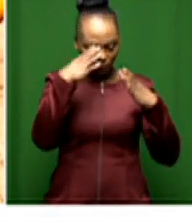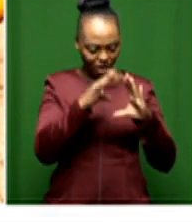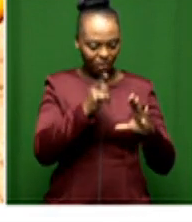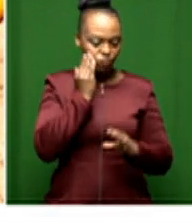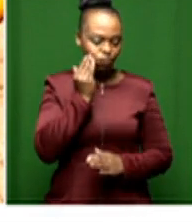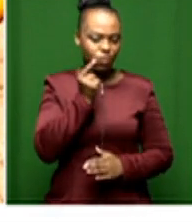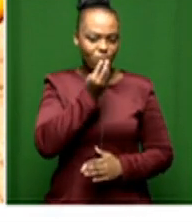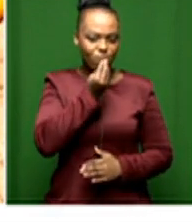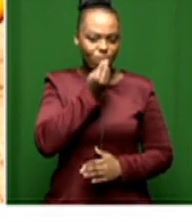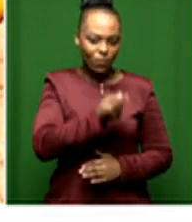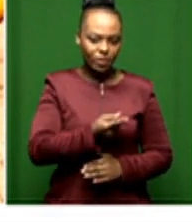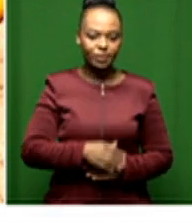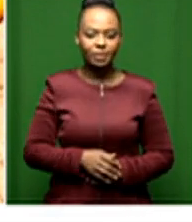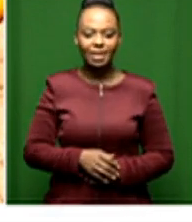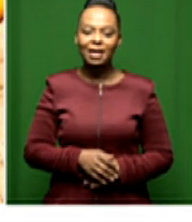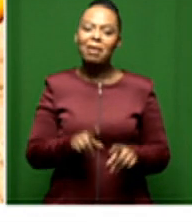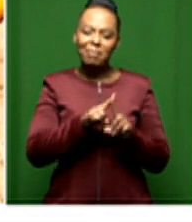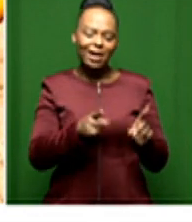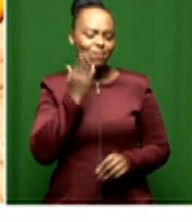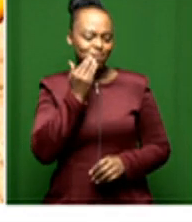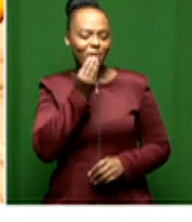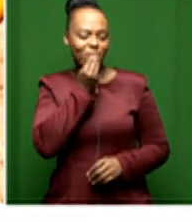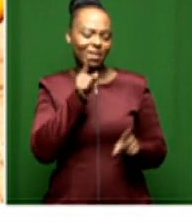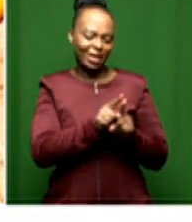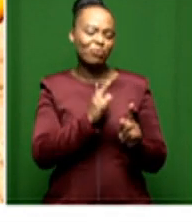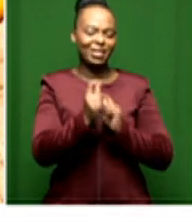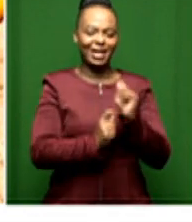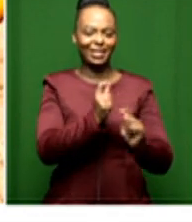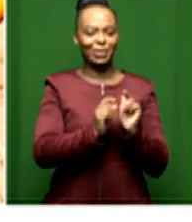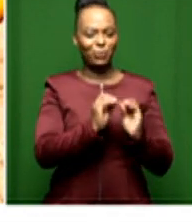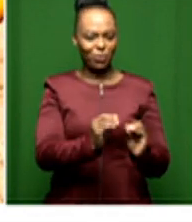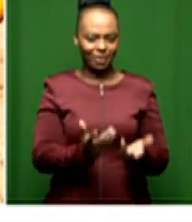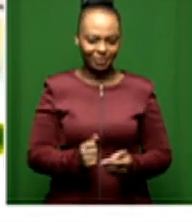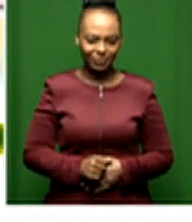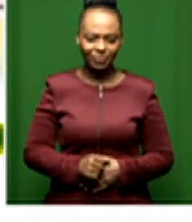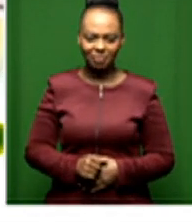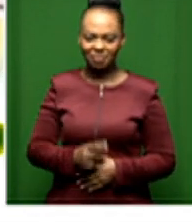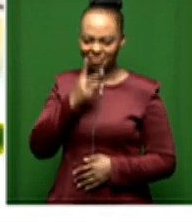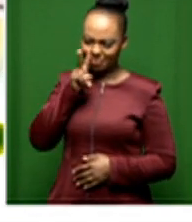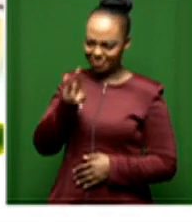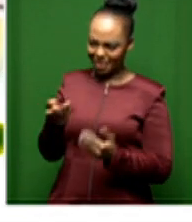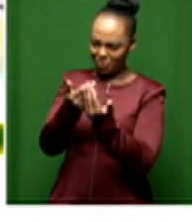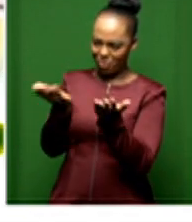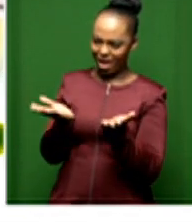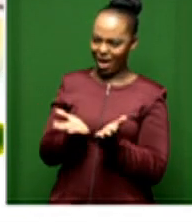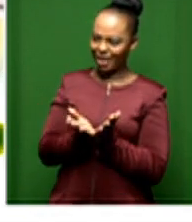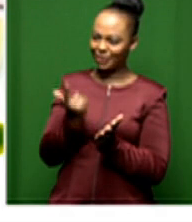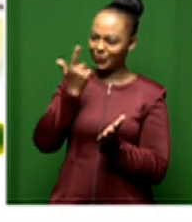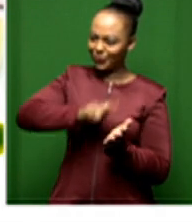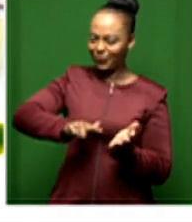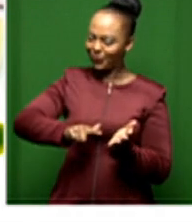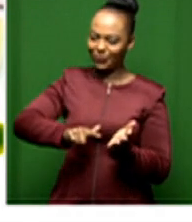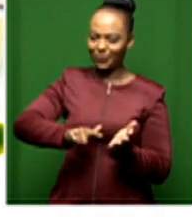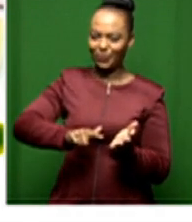side is tradition to some places. Yeah, just looking at the slides on the screens right now, I see it's beautifully arranged. I mean, what's